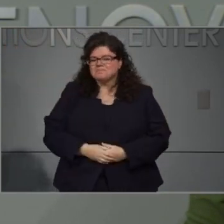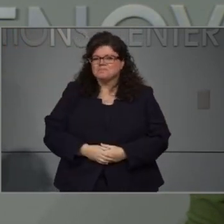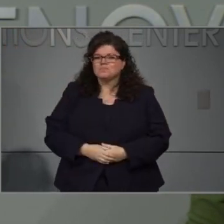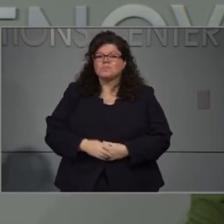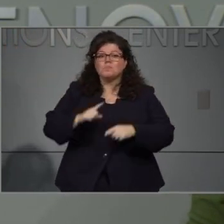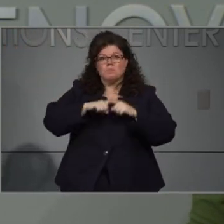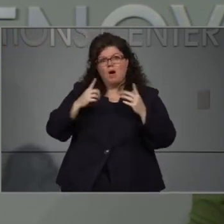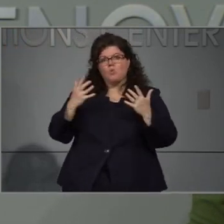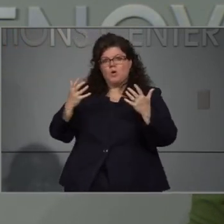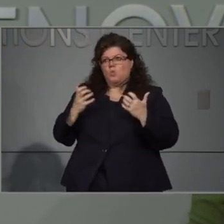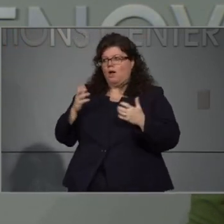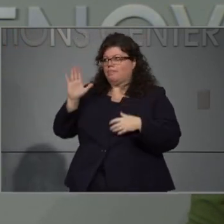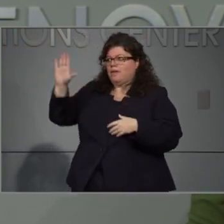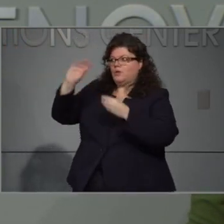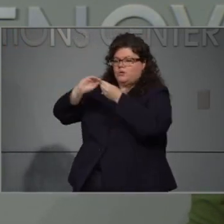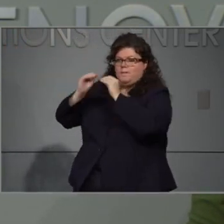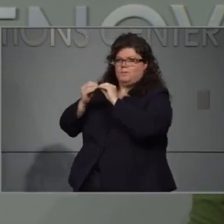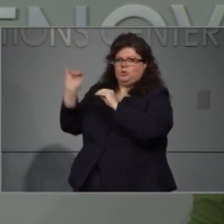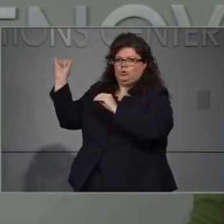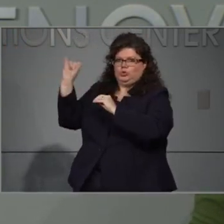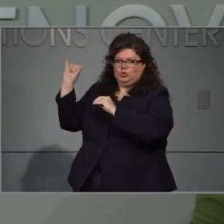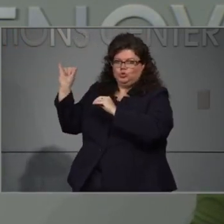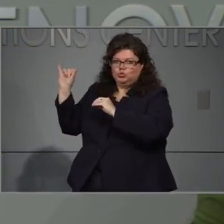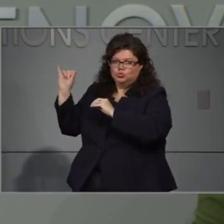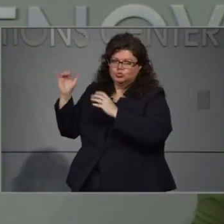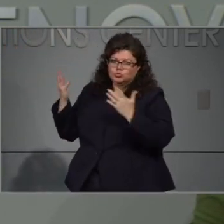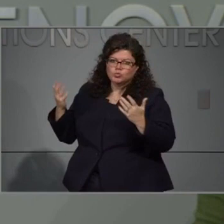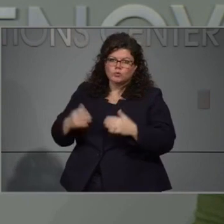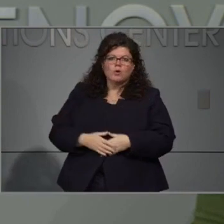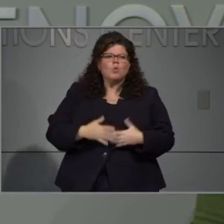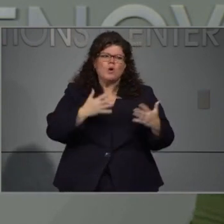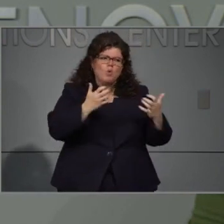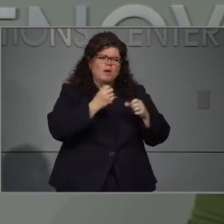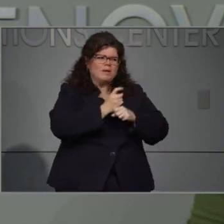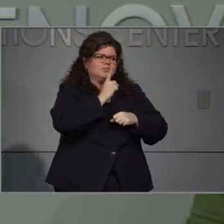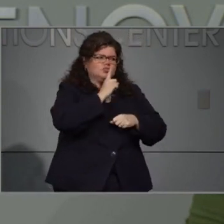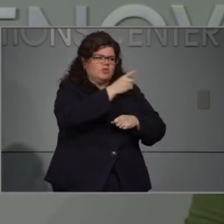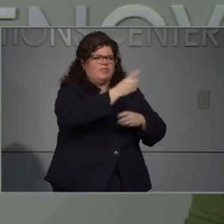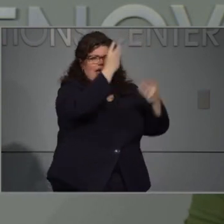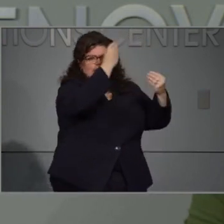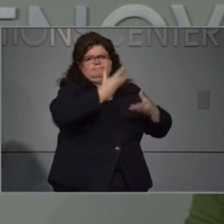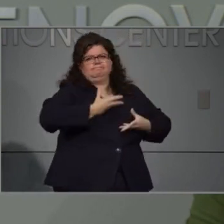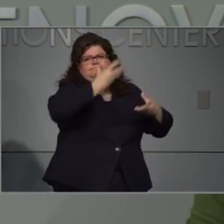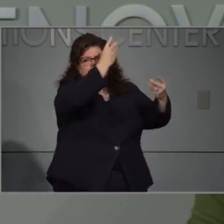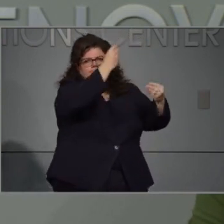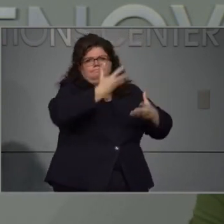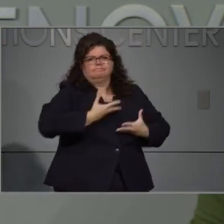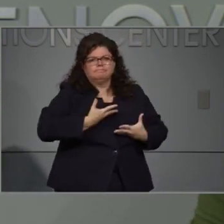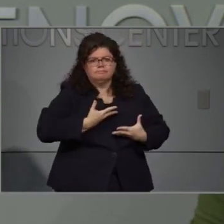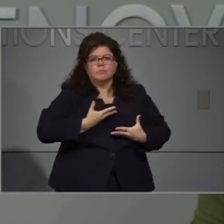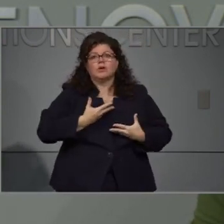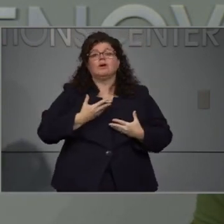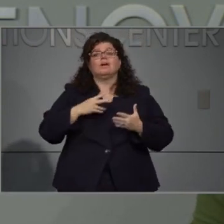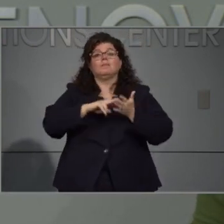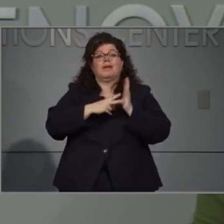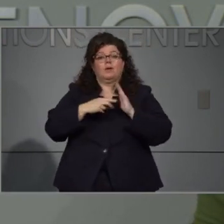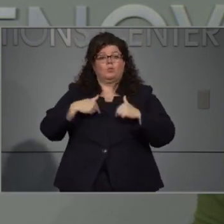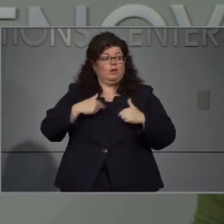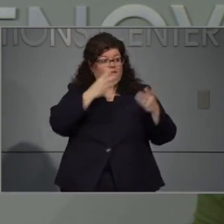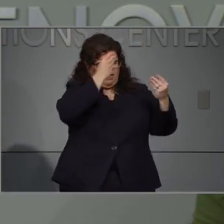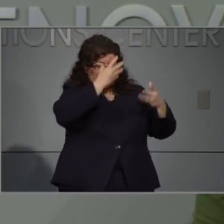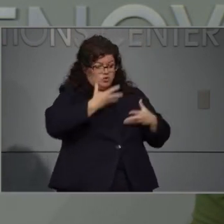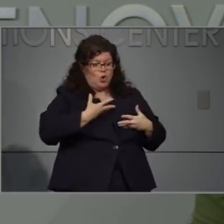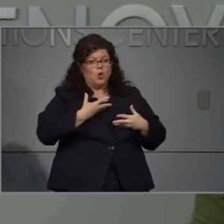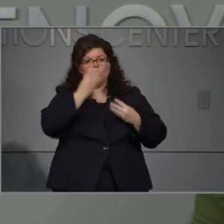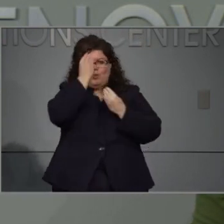go back to streamlining that so we can again report on behalf of the hospitals and just streamline and make it more efficient. But